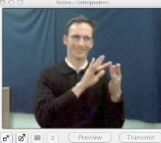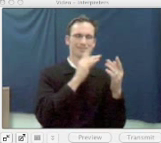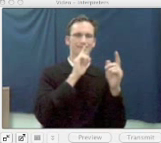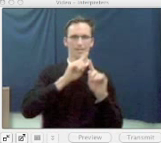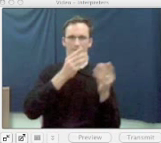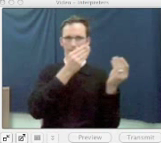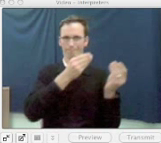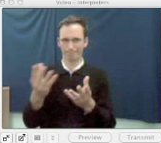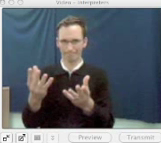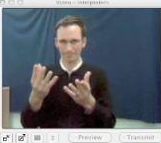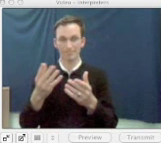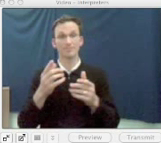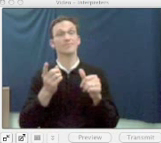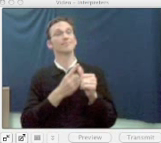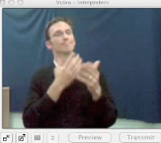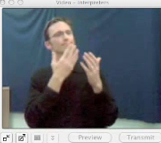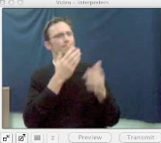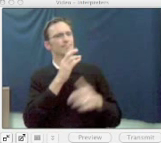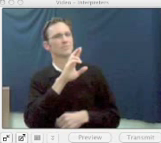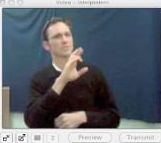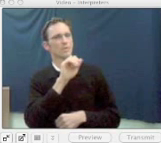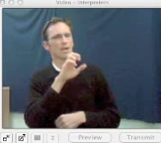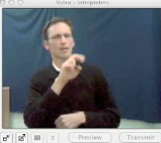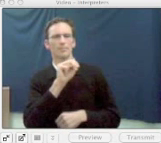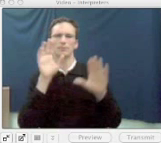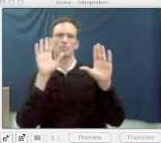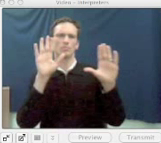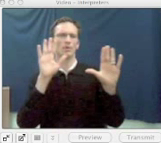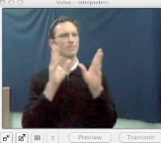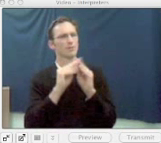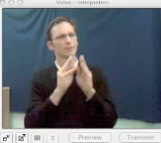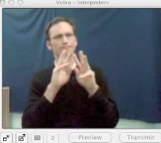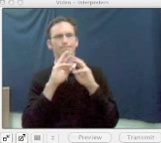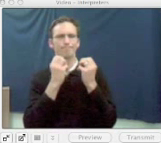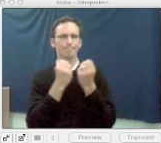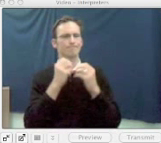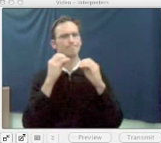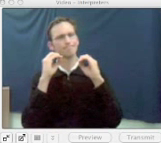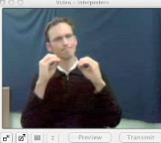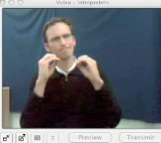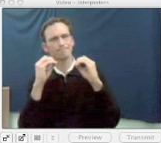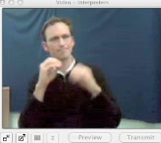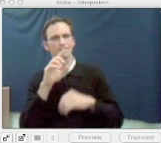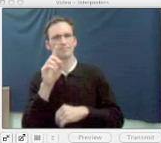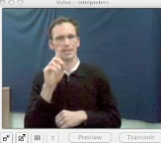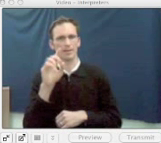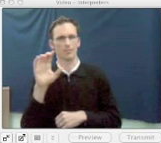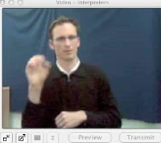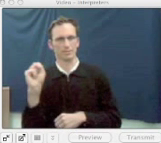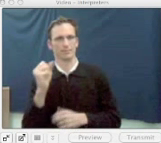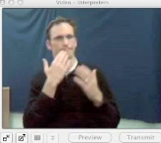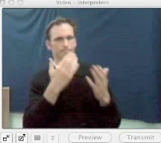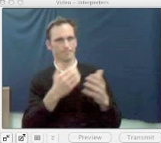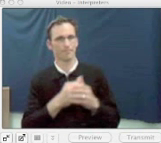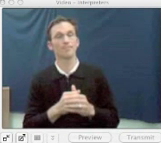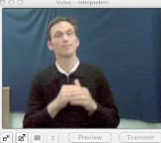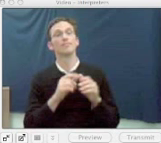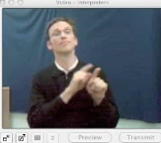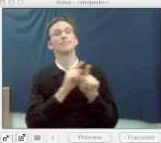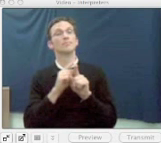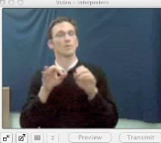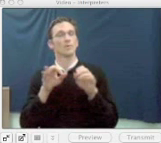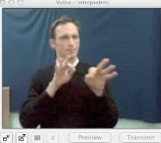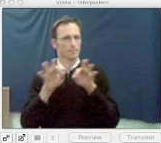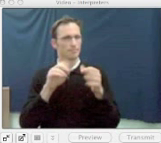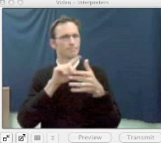a wonderful webinar and for the introduction to demand control schema. And I just want to touch base on a couple of things before you all